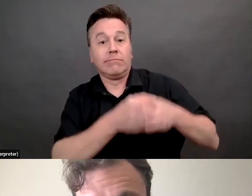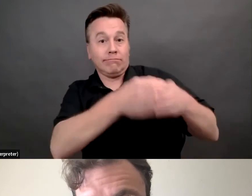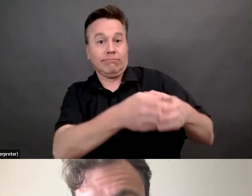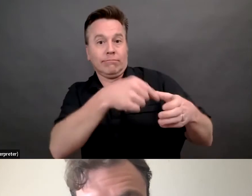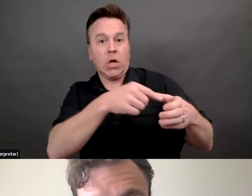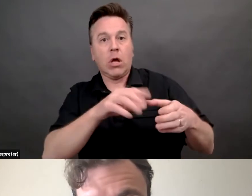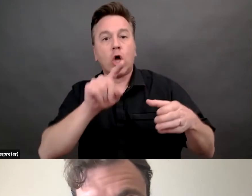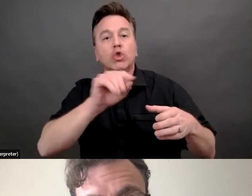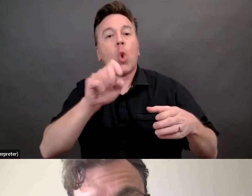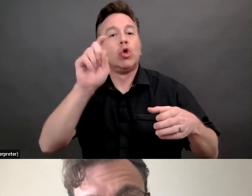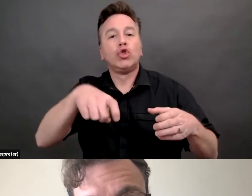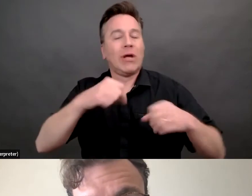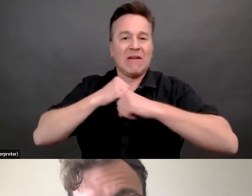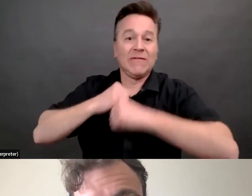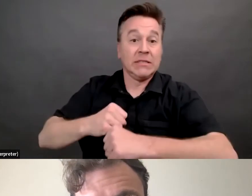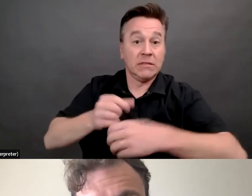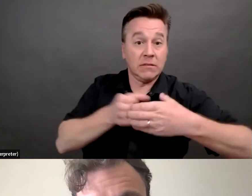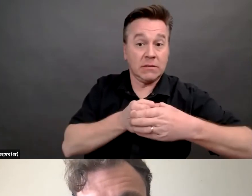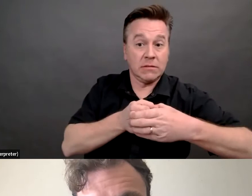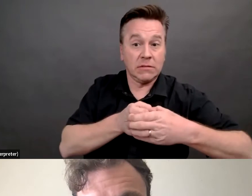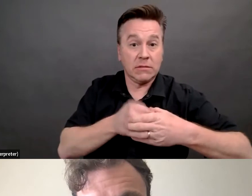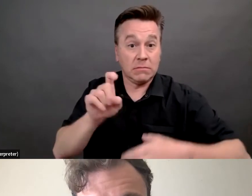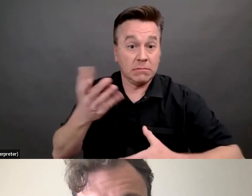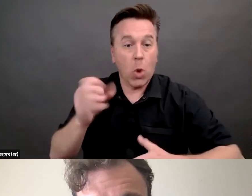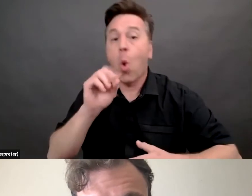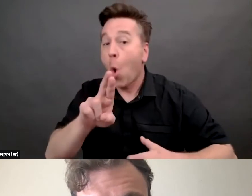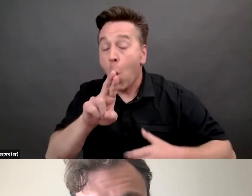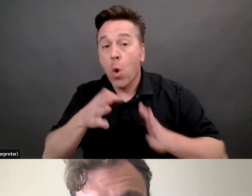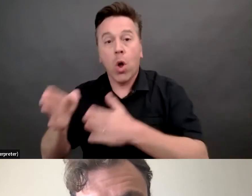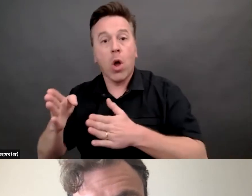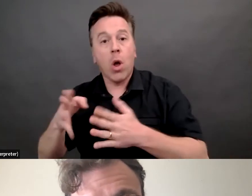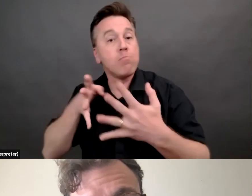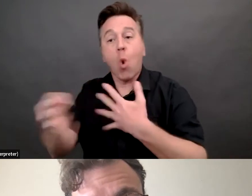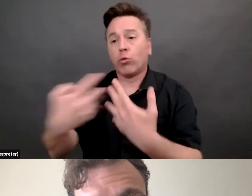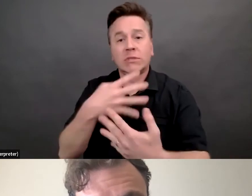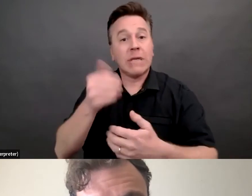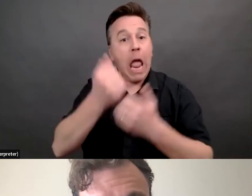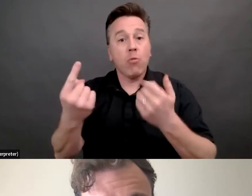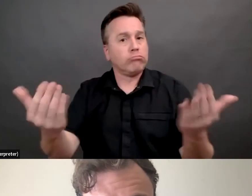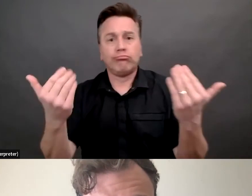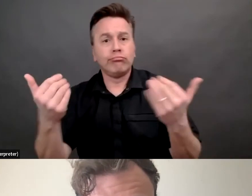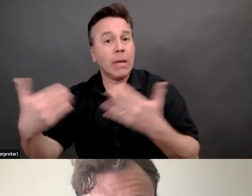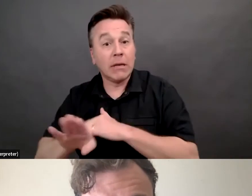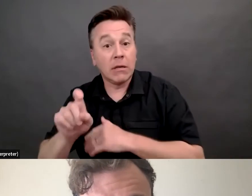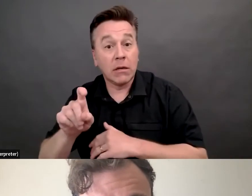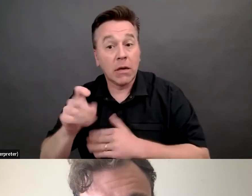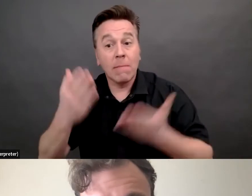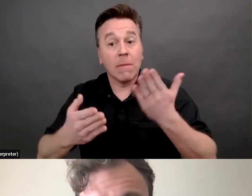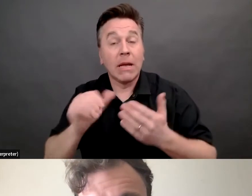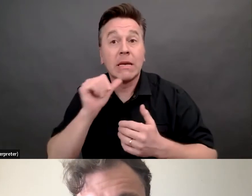A zone that should be defended? Or is it porous? Can everyone come in? And that might not